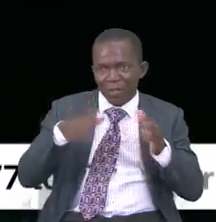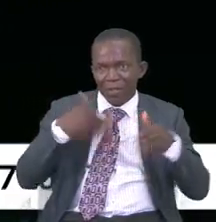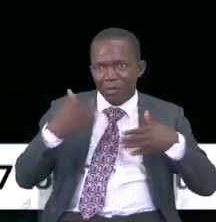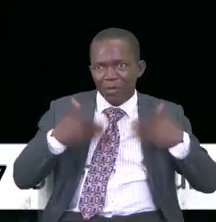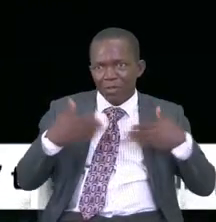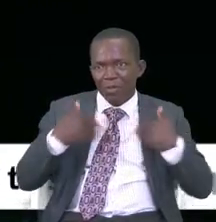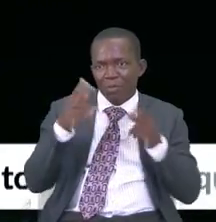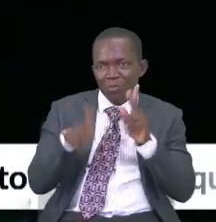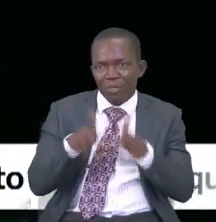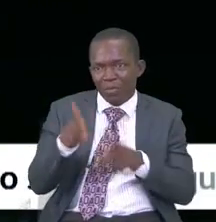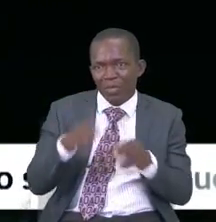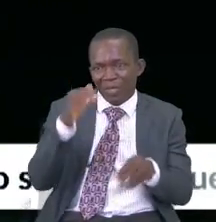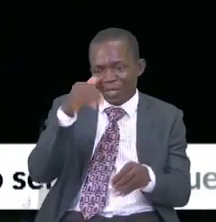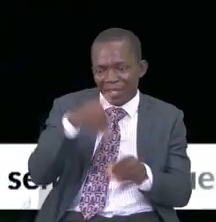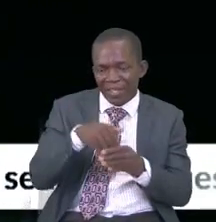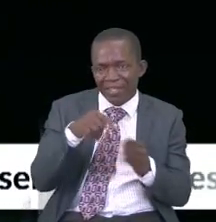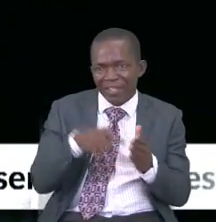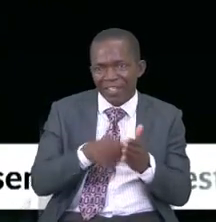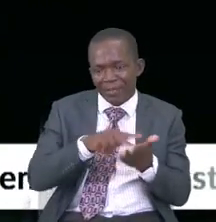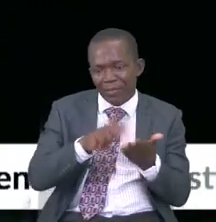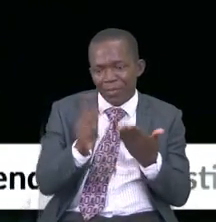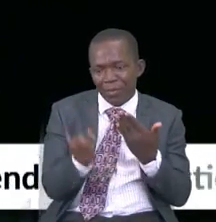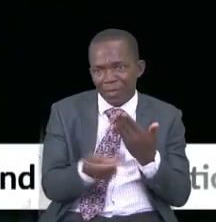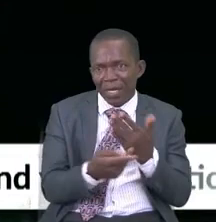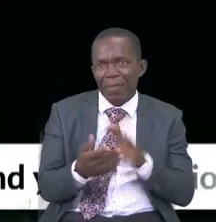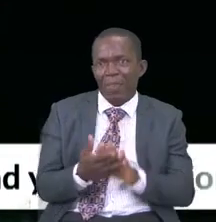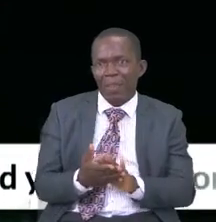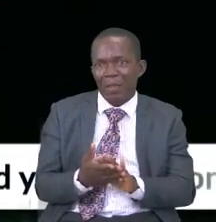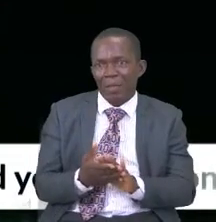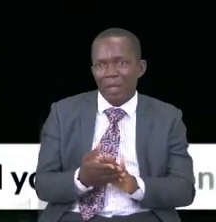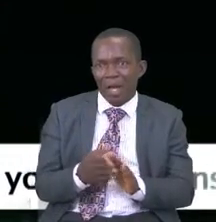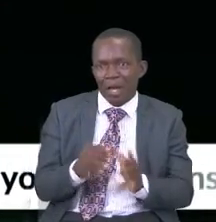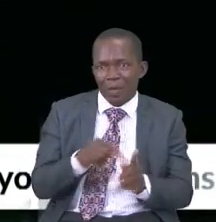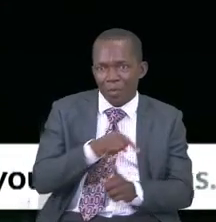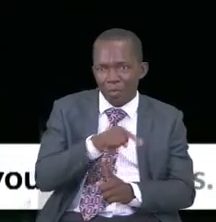plan. He said, separate me. Let's start with Barnabas and